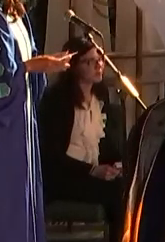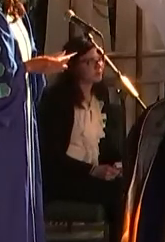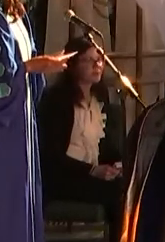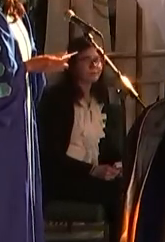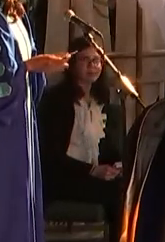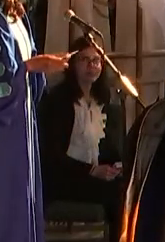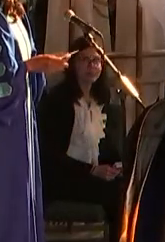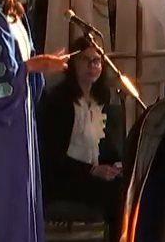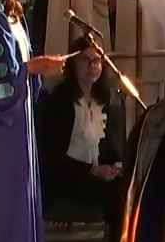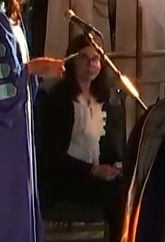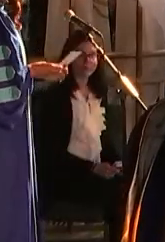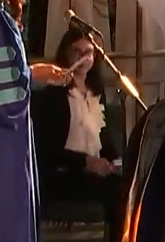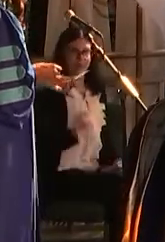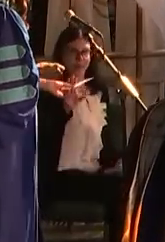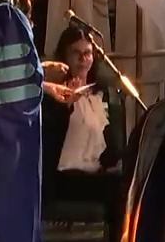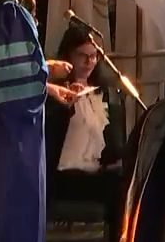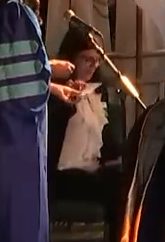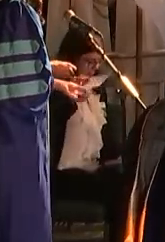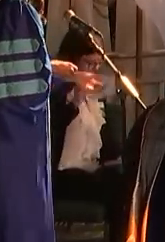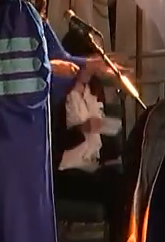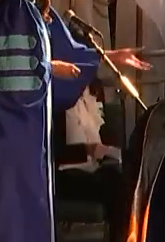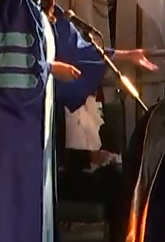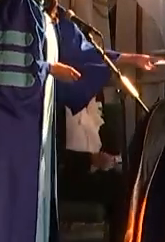Christine E. Gagney.